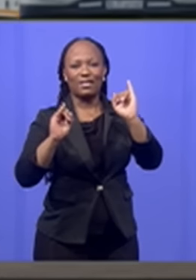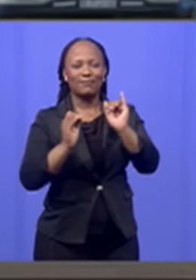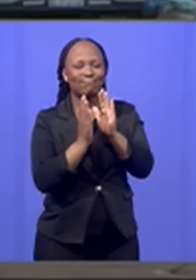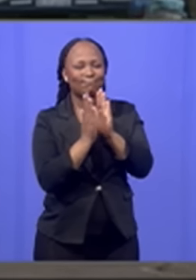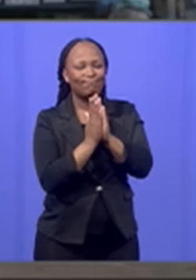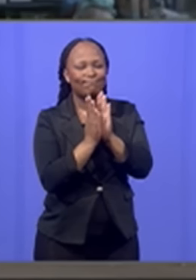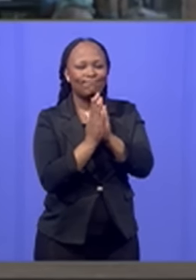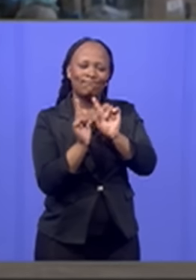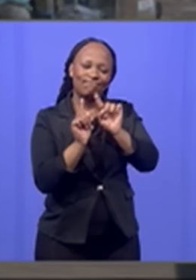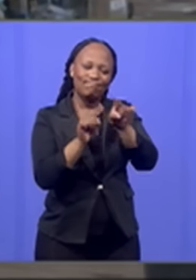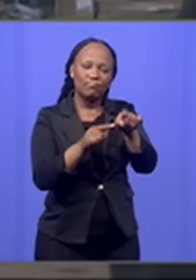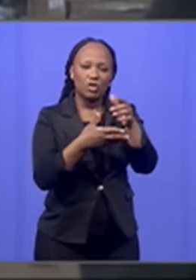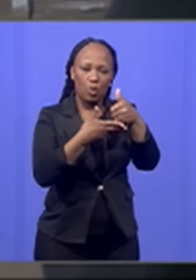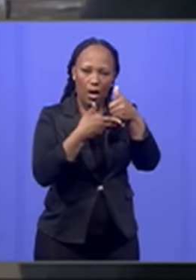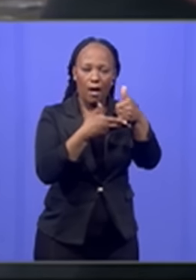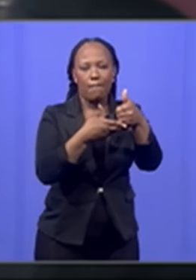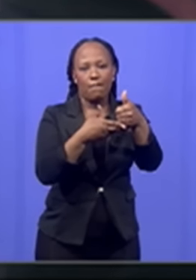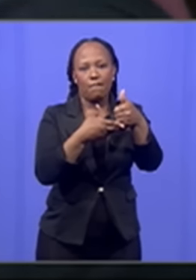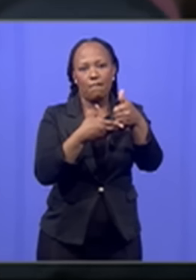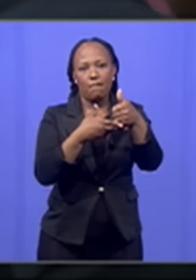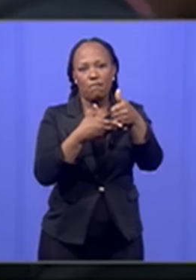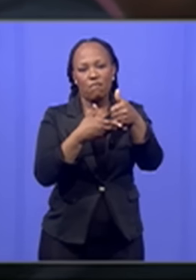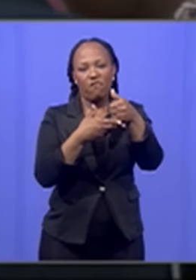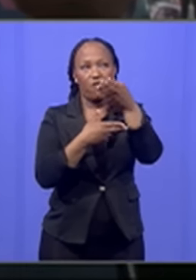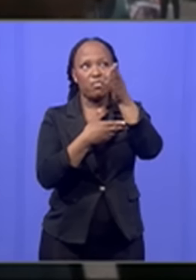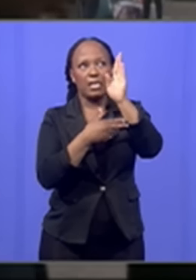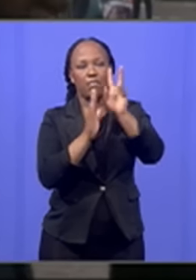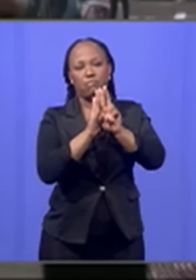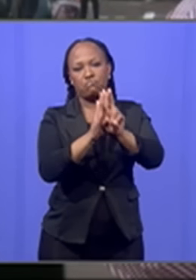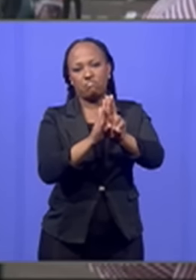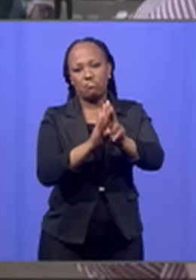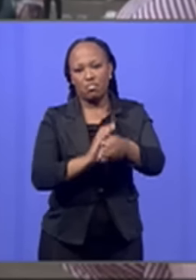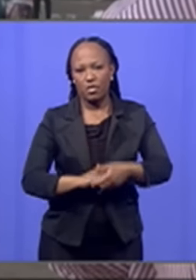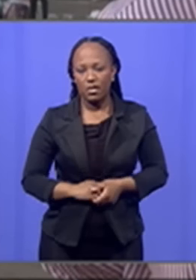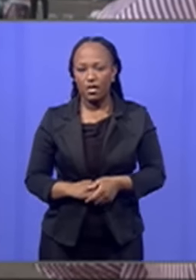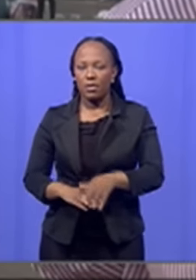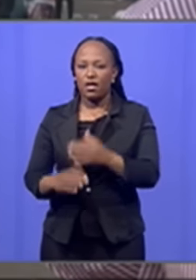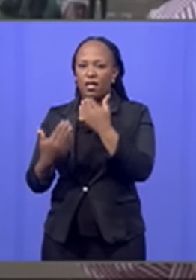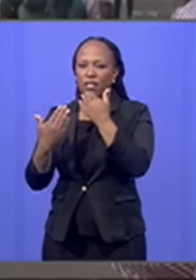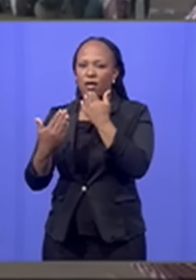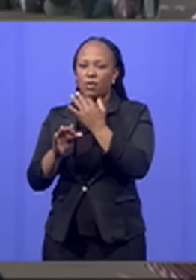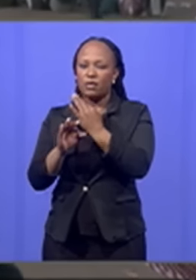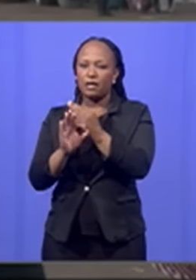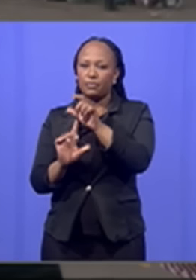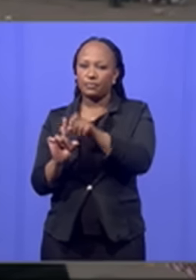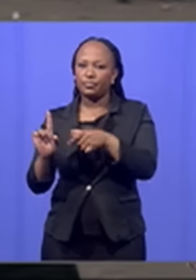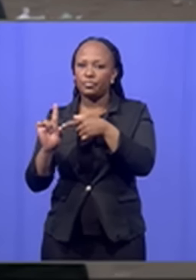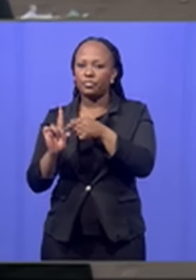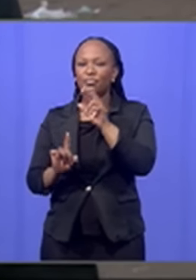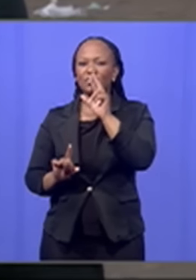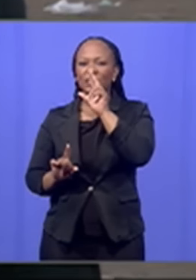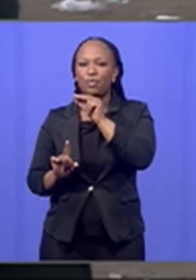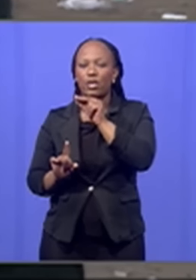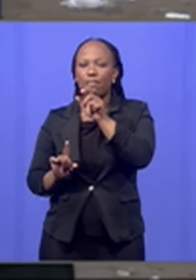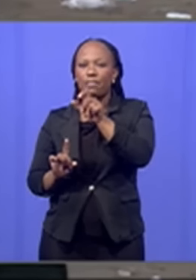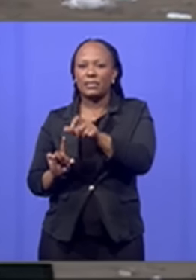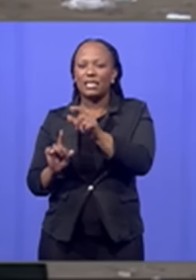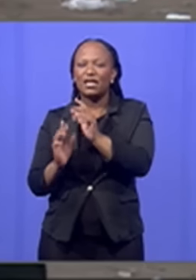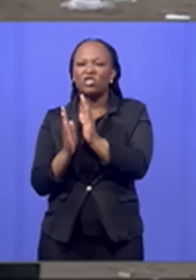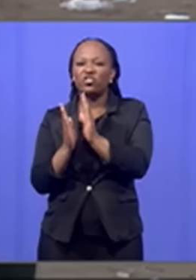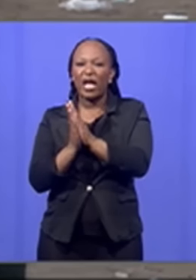tlang le thuše taba re emetse Modimo re lebogileng Tate Matakane ke seboledi sa maloko a dikereke